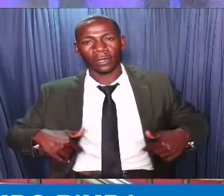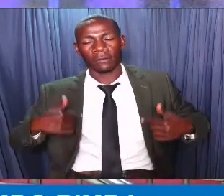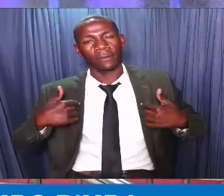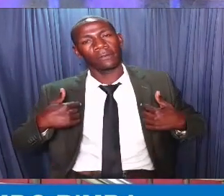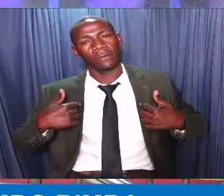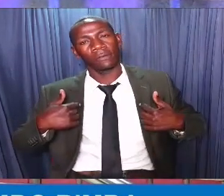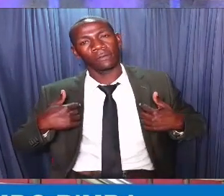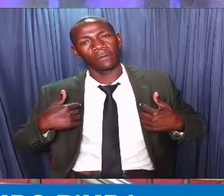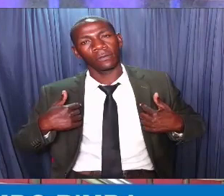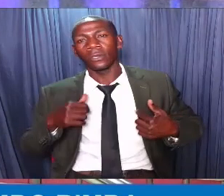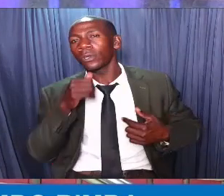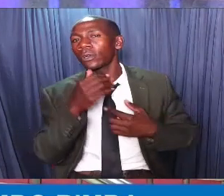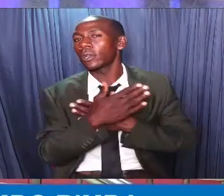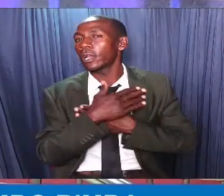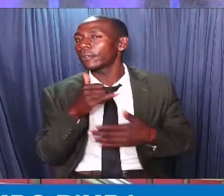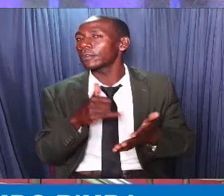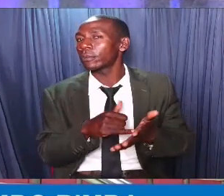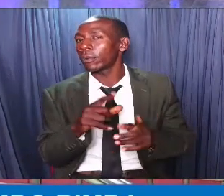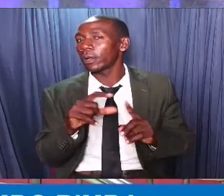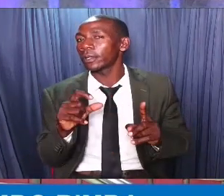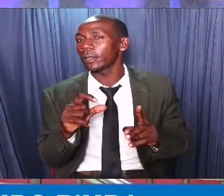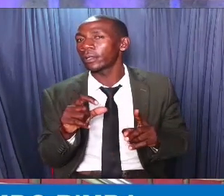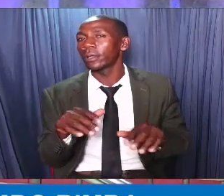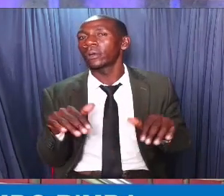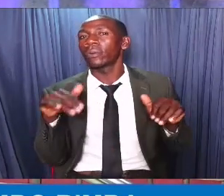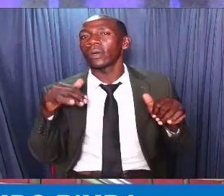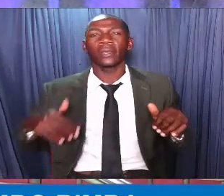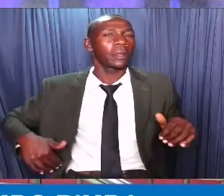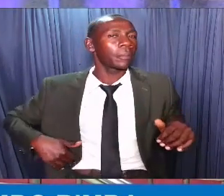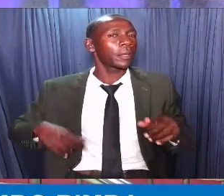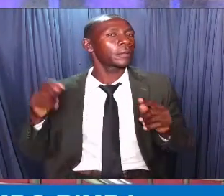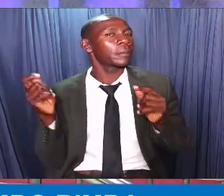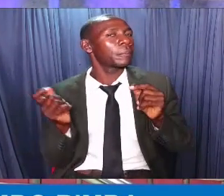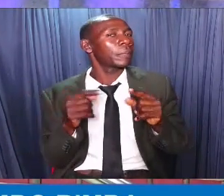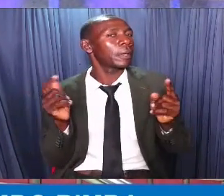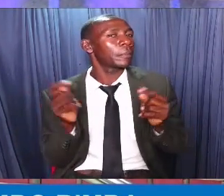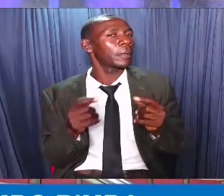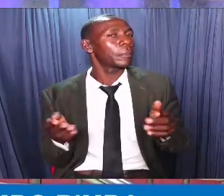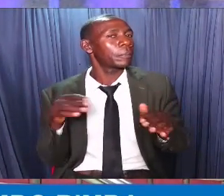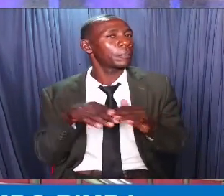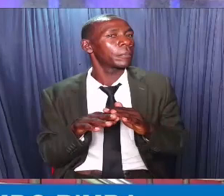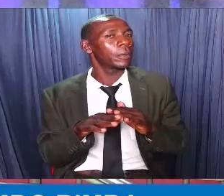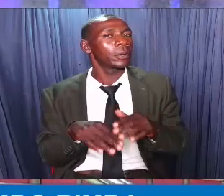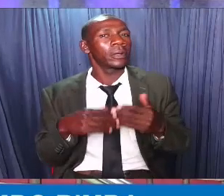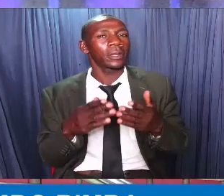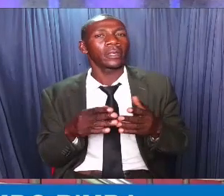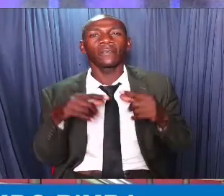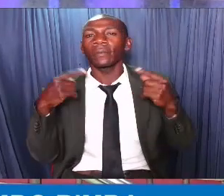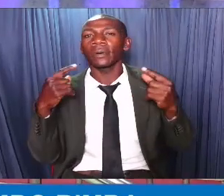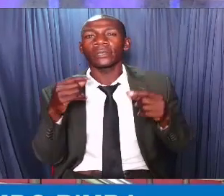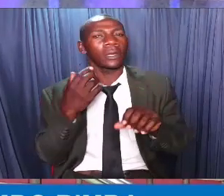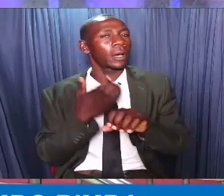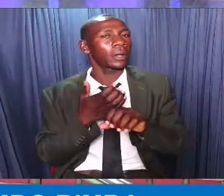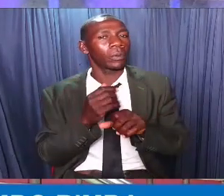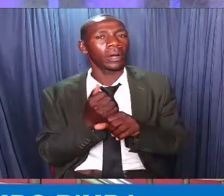life. Hamulipendi. You don't love the word. Mwangoja migongo inaoma ndio mwingi hapa. You are waiting for backache can come here. Kumpa mzee Zia kazi ngumu hapa. Giving